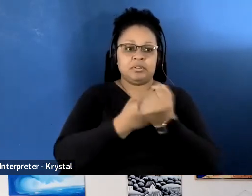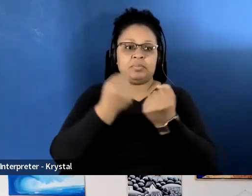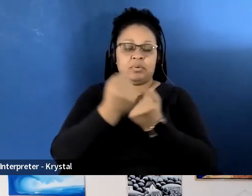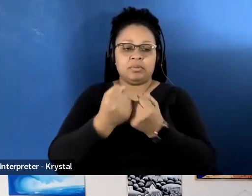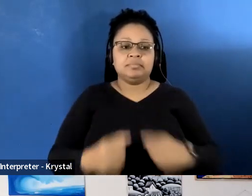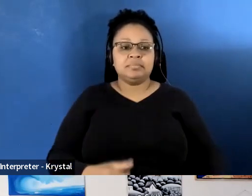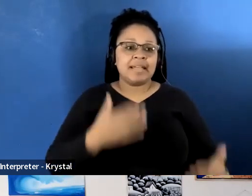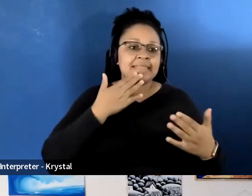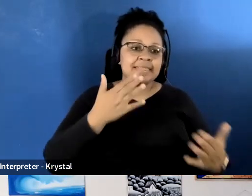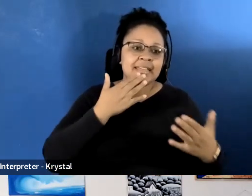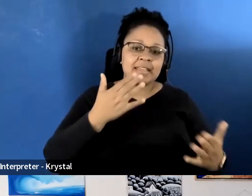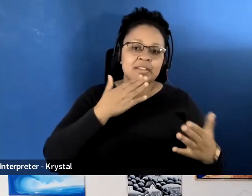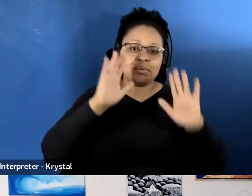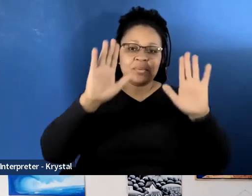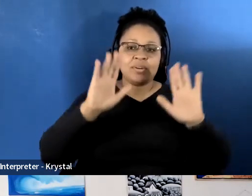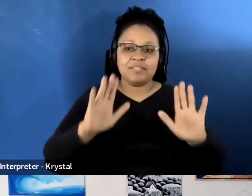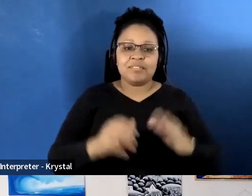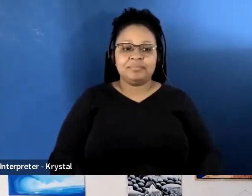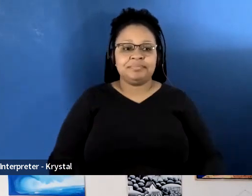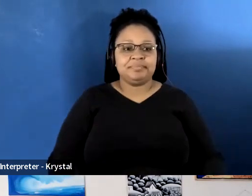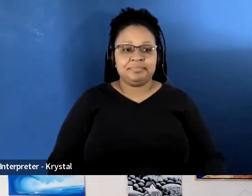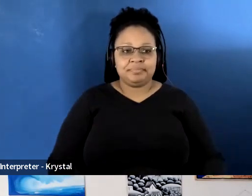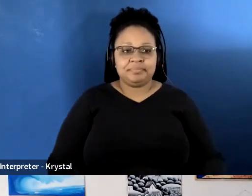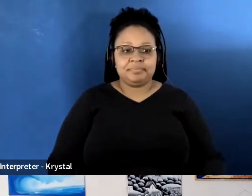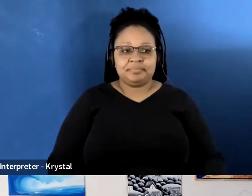Thank you very much, Grace. Thank you.